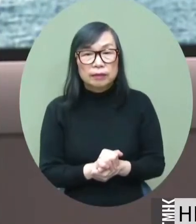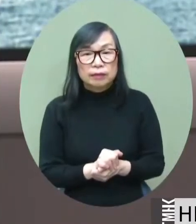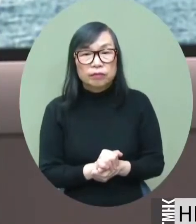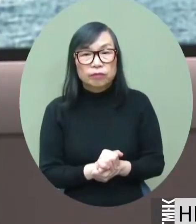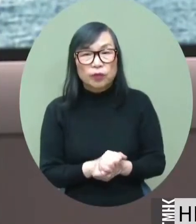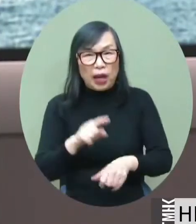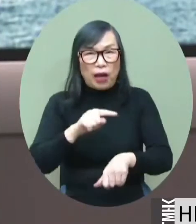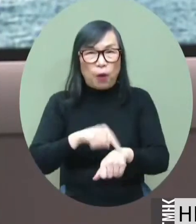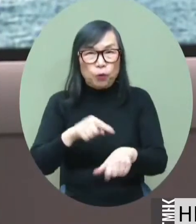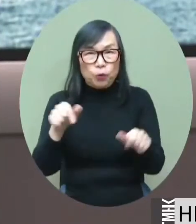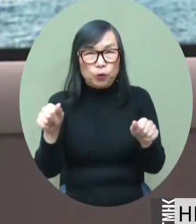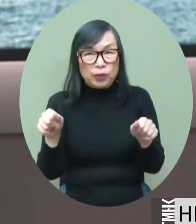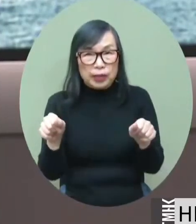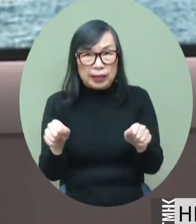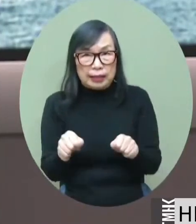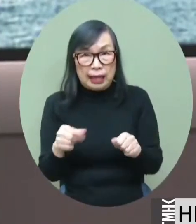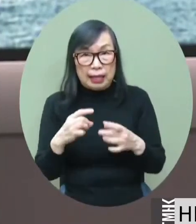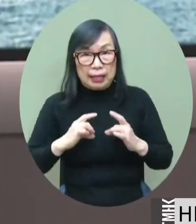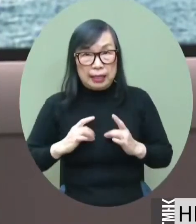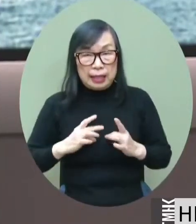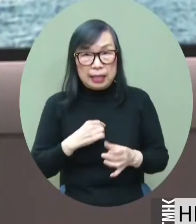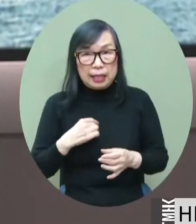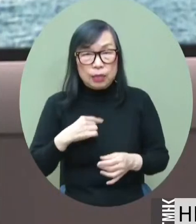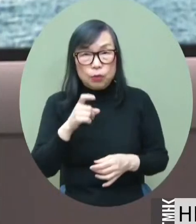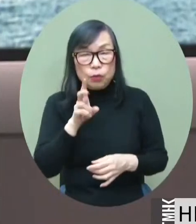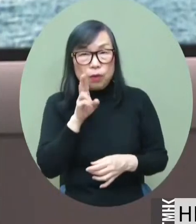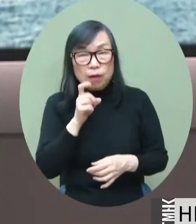antivirals, well, they will be prescribed the same.